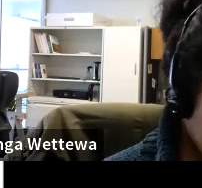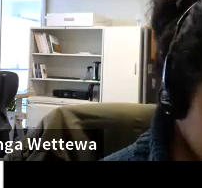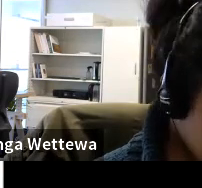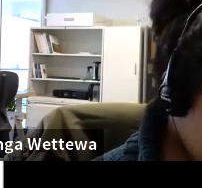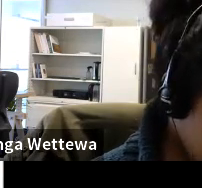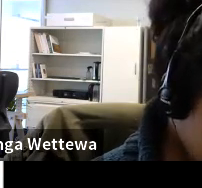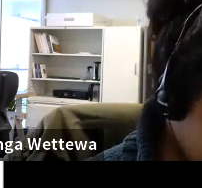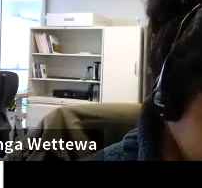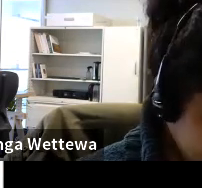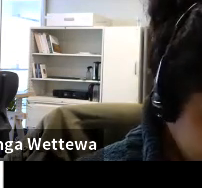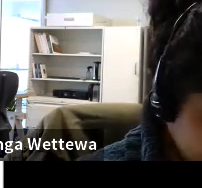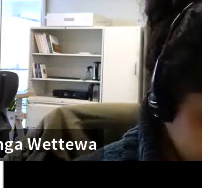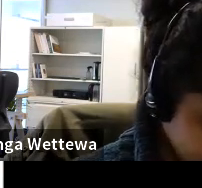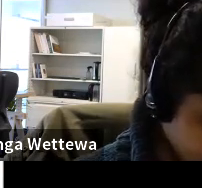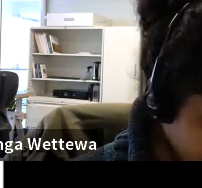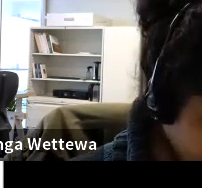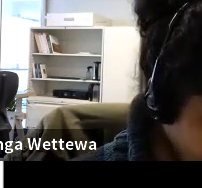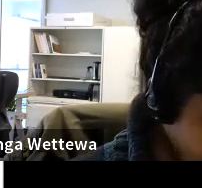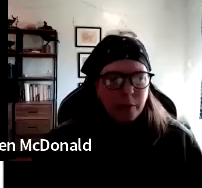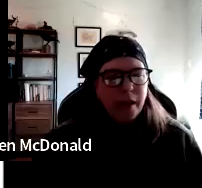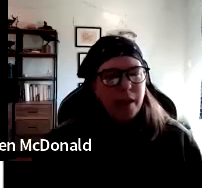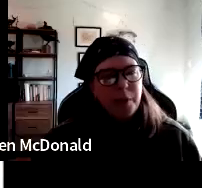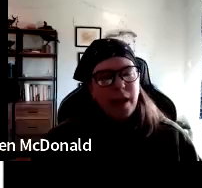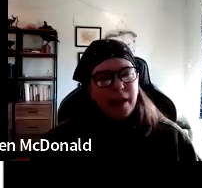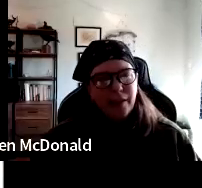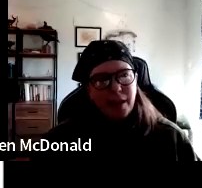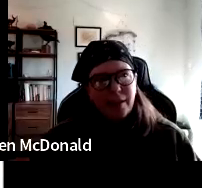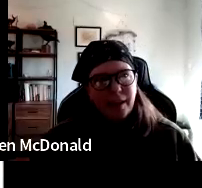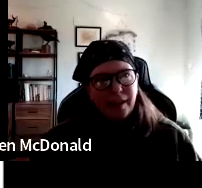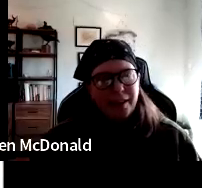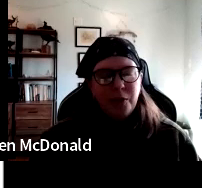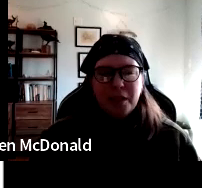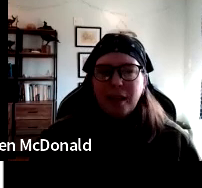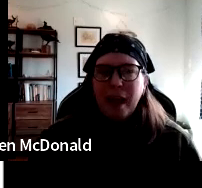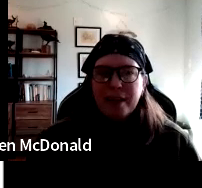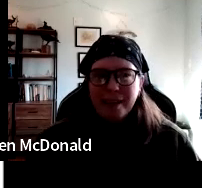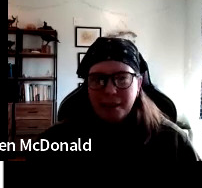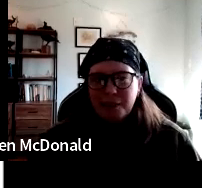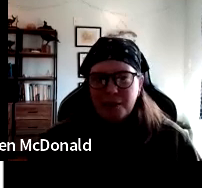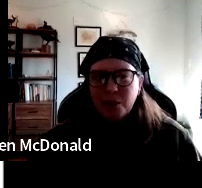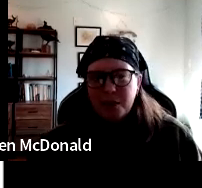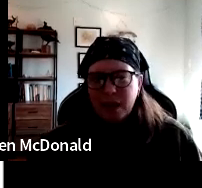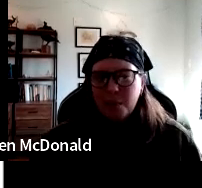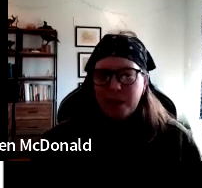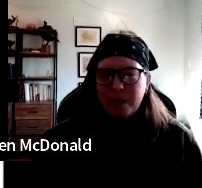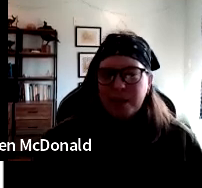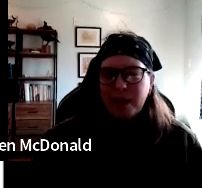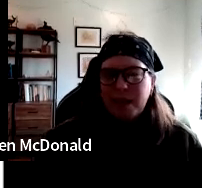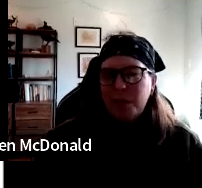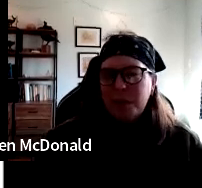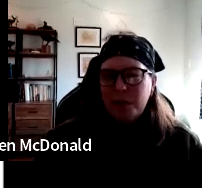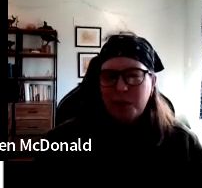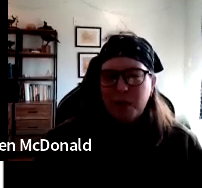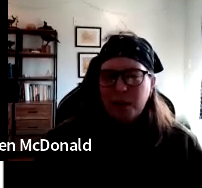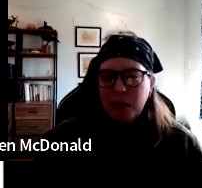to connect to the ground. Okay, wait a minute, hang on now. You said it has gills. So does that mean